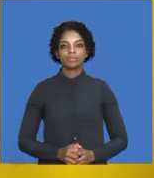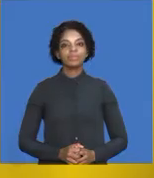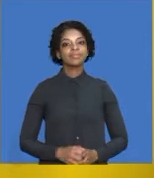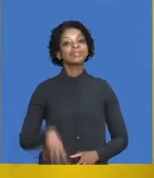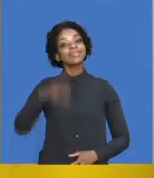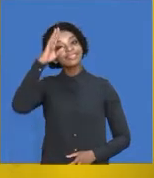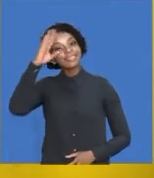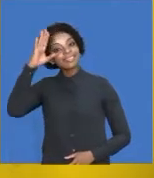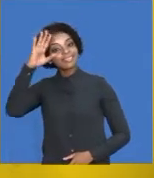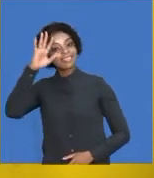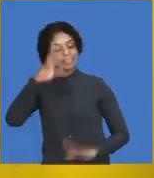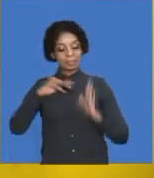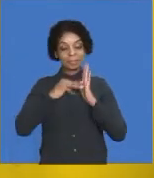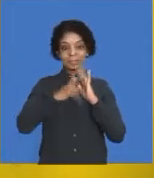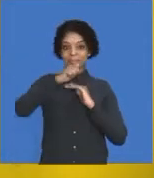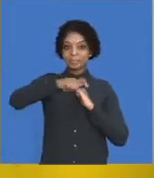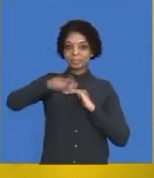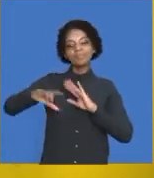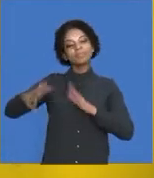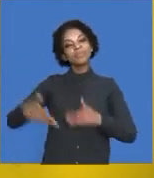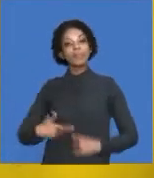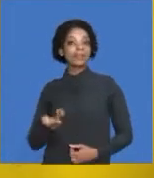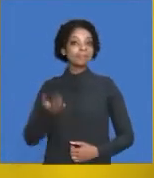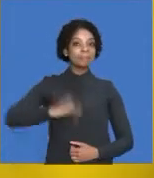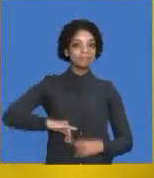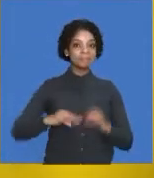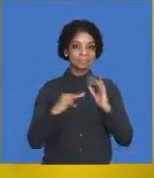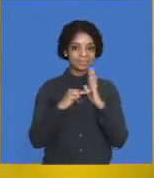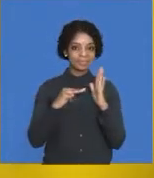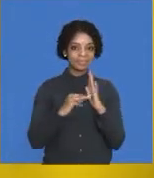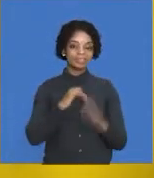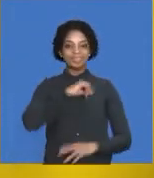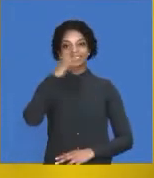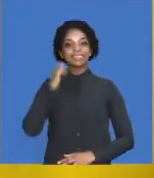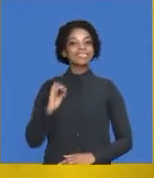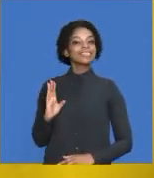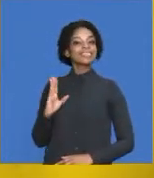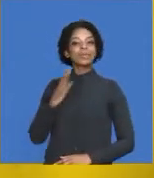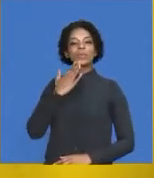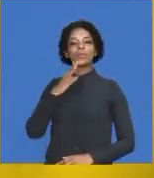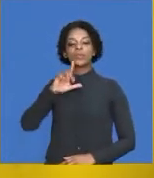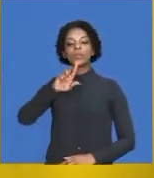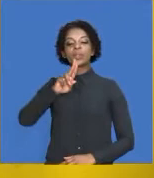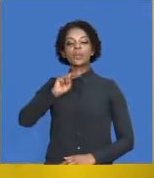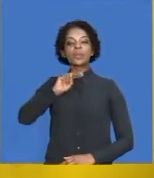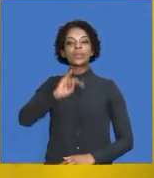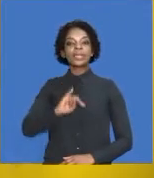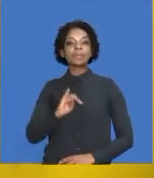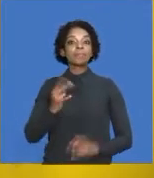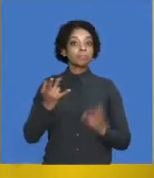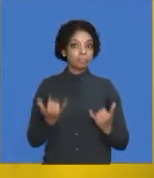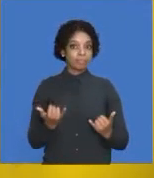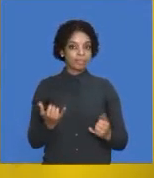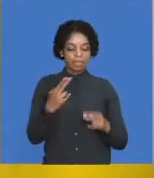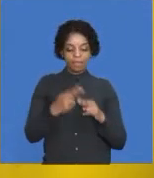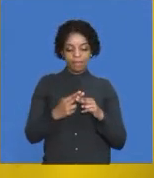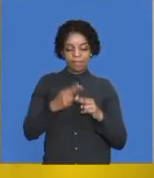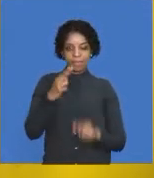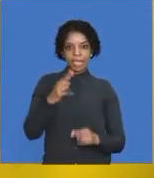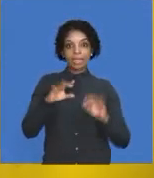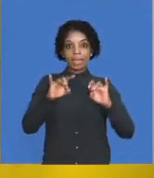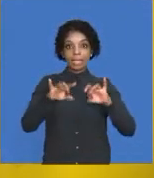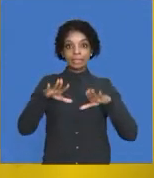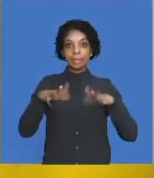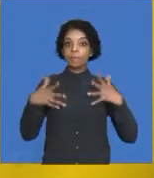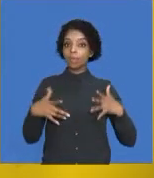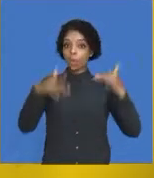Hello Matrix and welcome to WasiMetrix. My name is Lu Ni and today we're assisting you with your final exam prep for